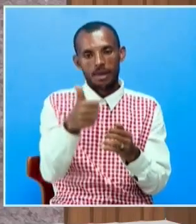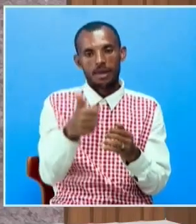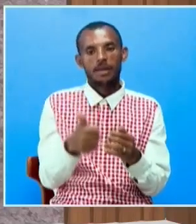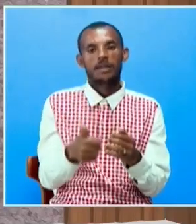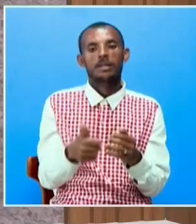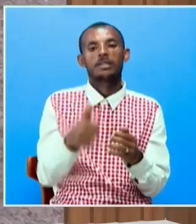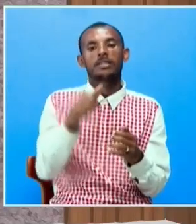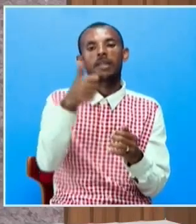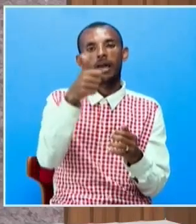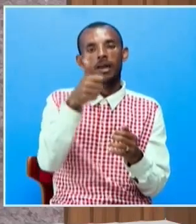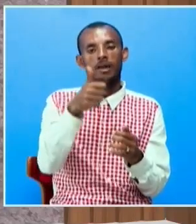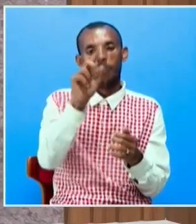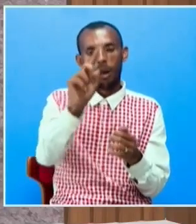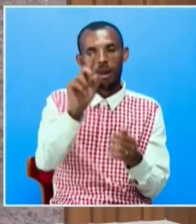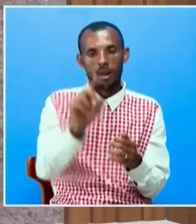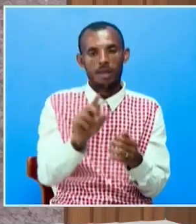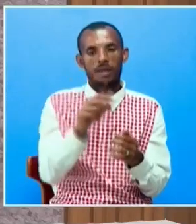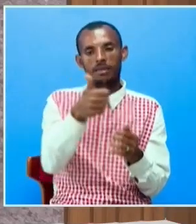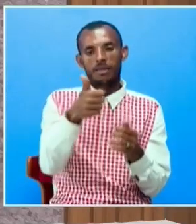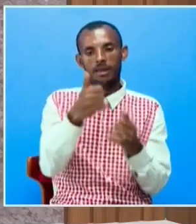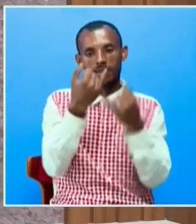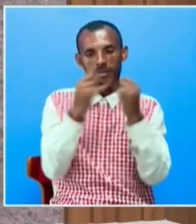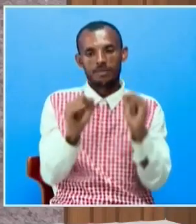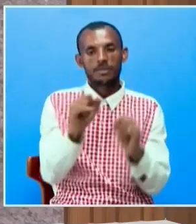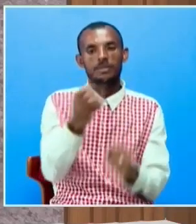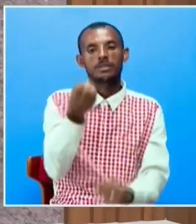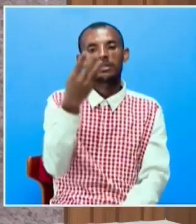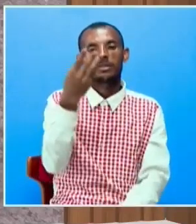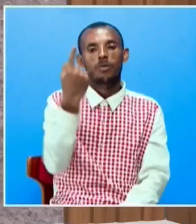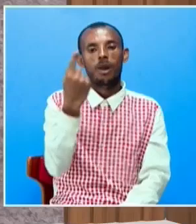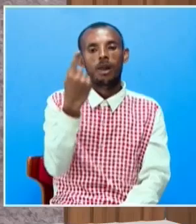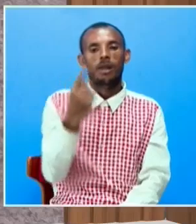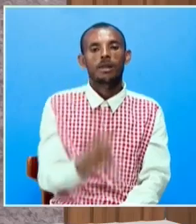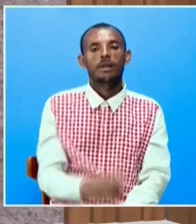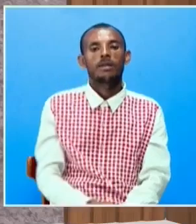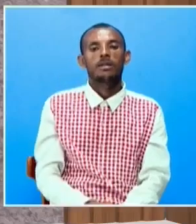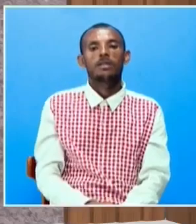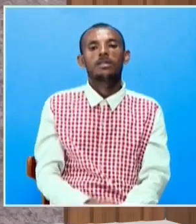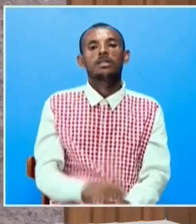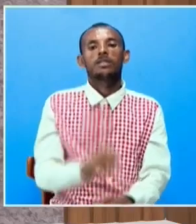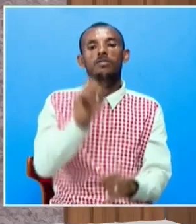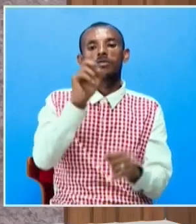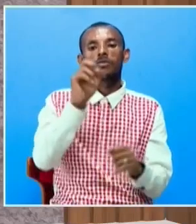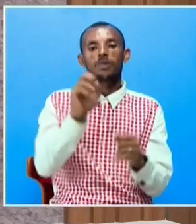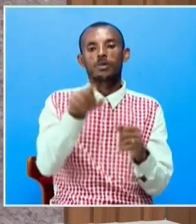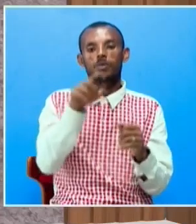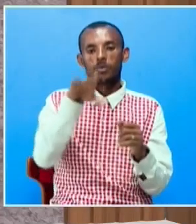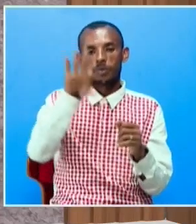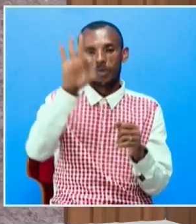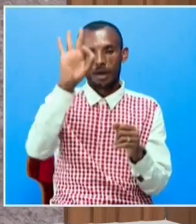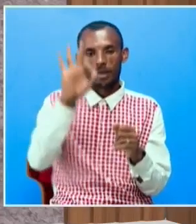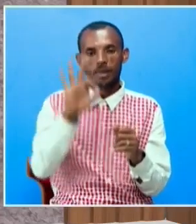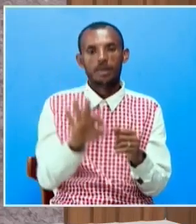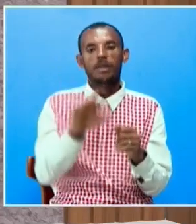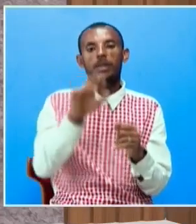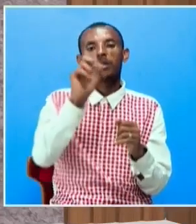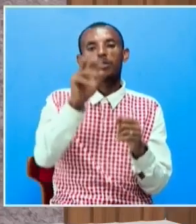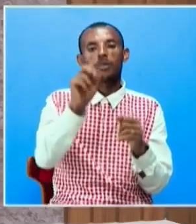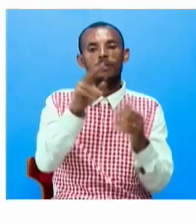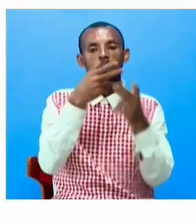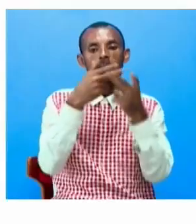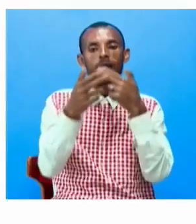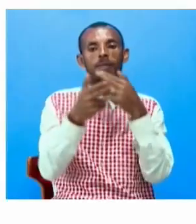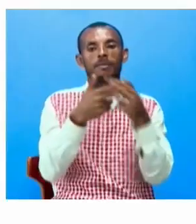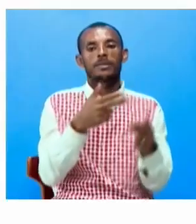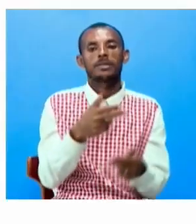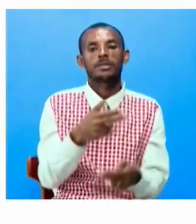10, it becomes 1. When you divide this by 10, it becomes 1. Therefore, you have 12 times 1,